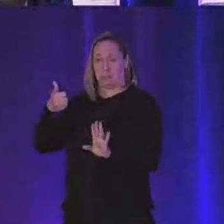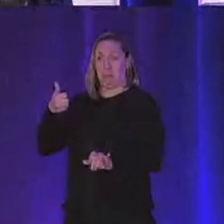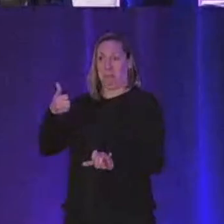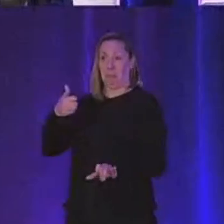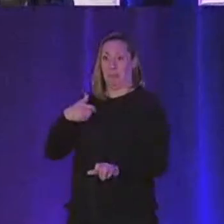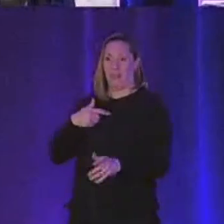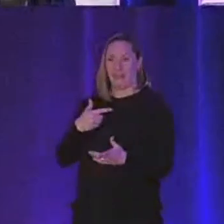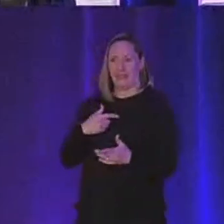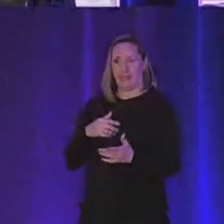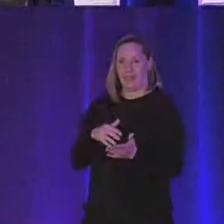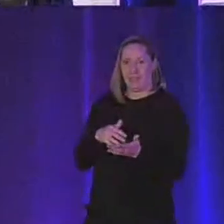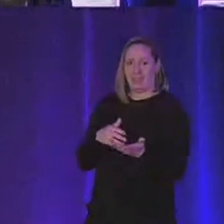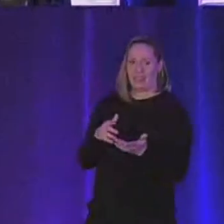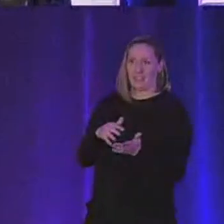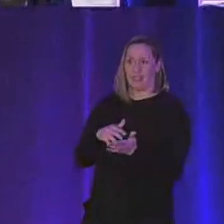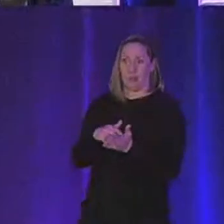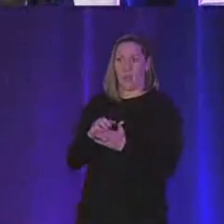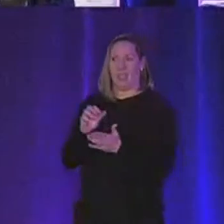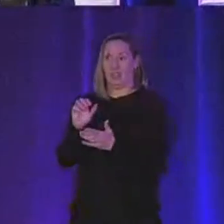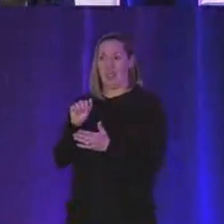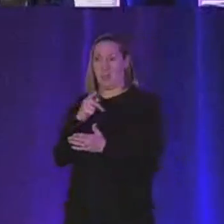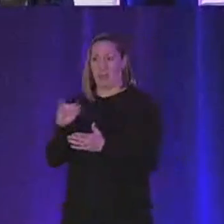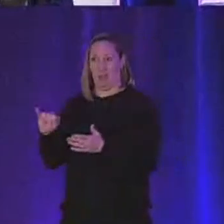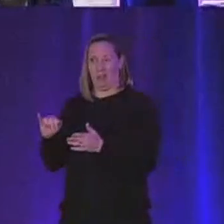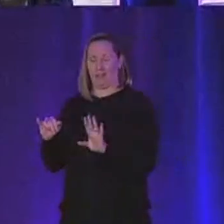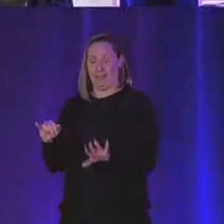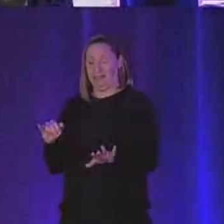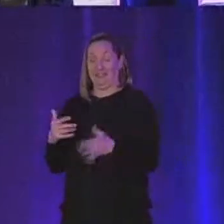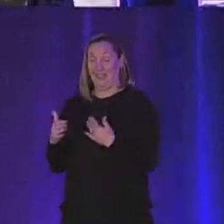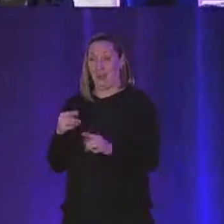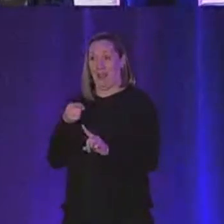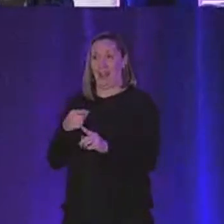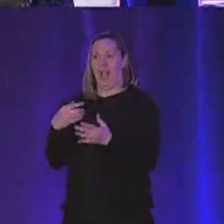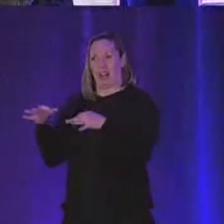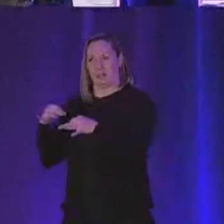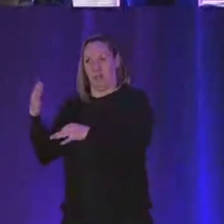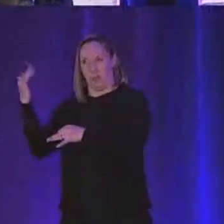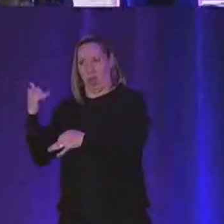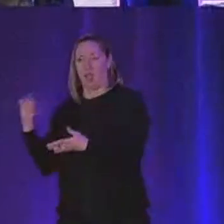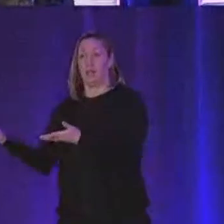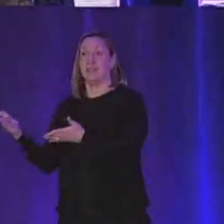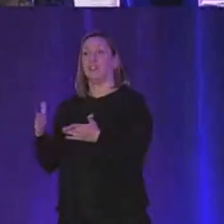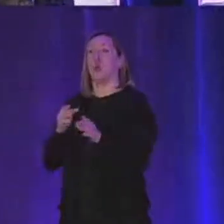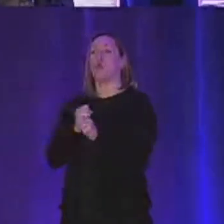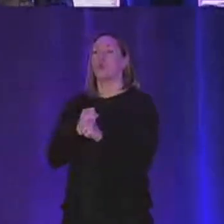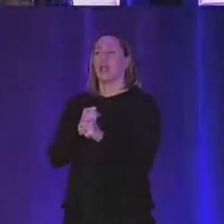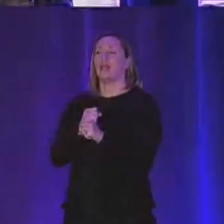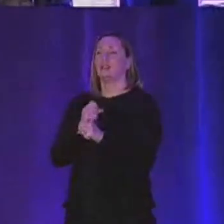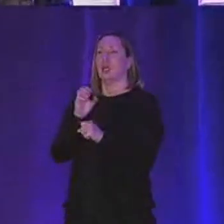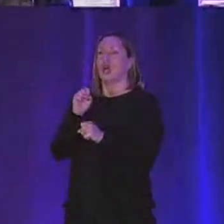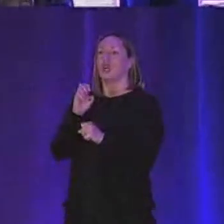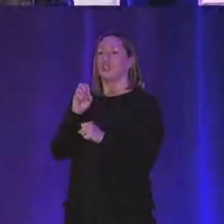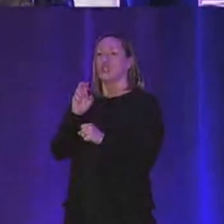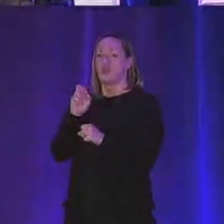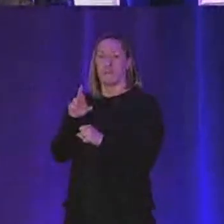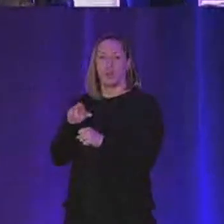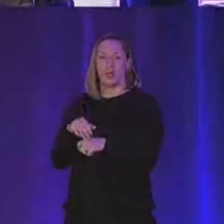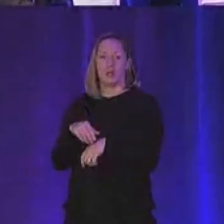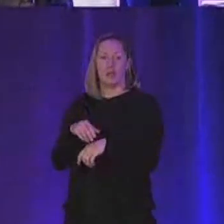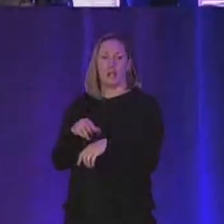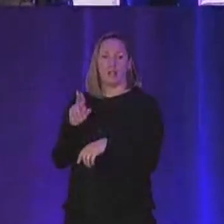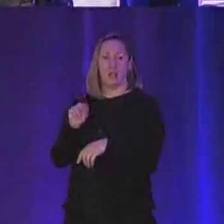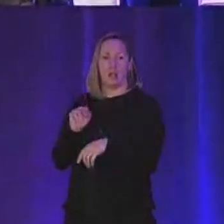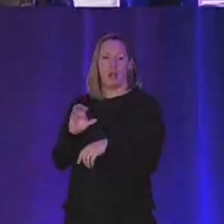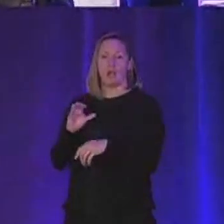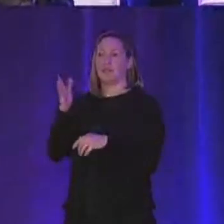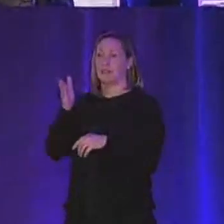that's a weak API. Anyway, and we'll talk about why. So we'll create our server, and then on / we'll render our component